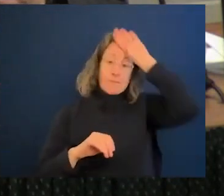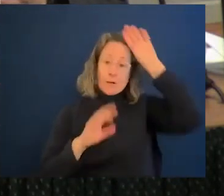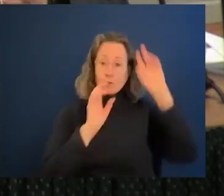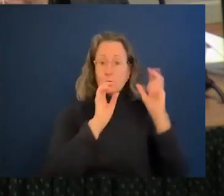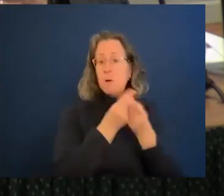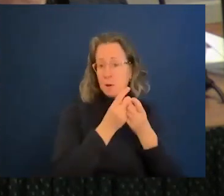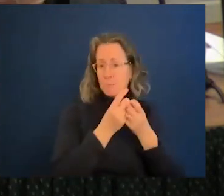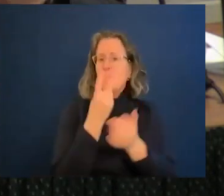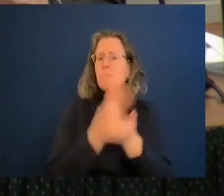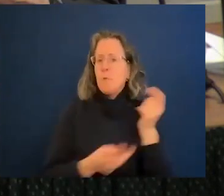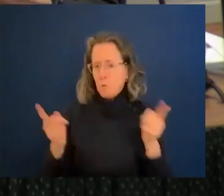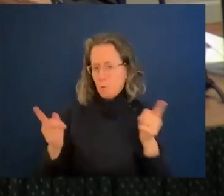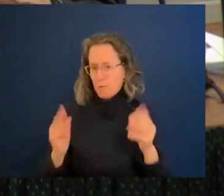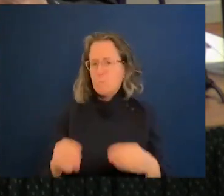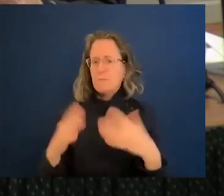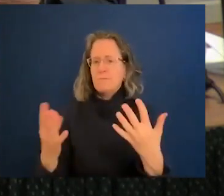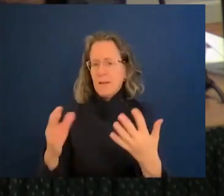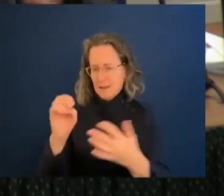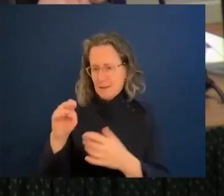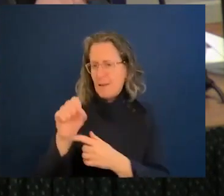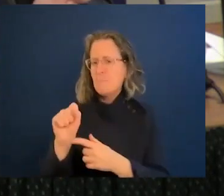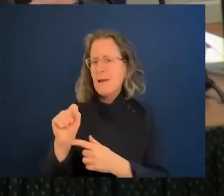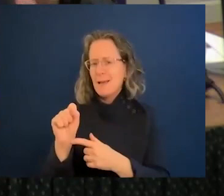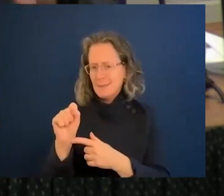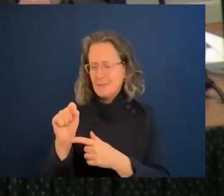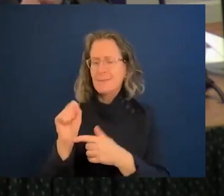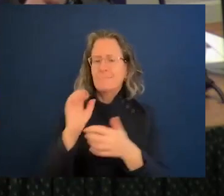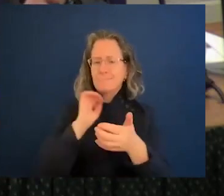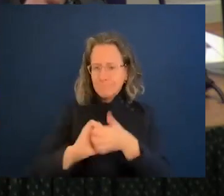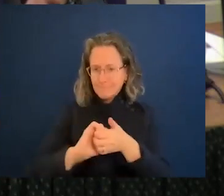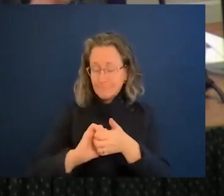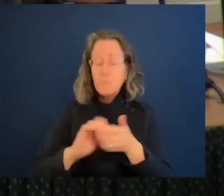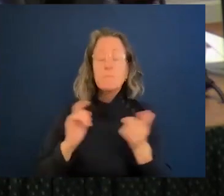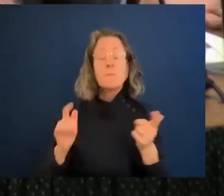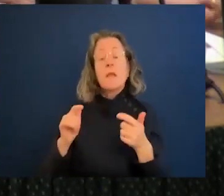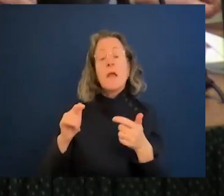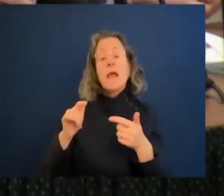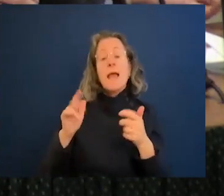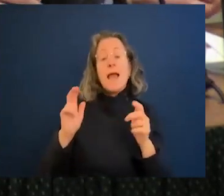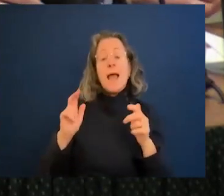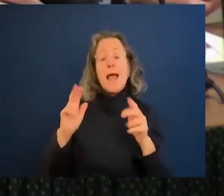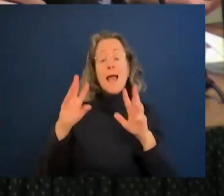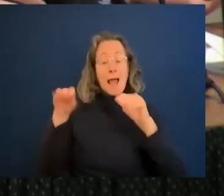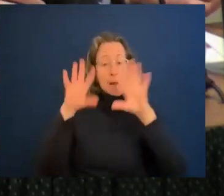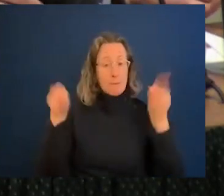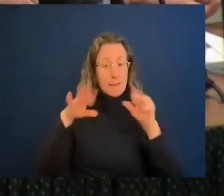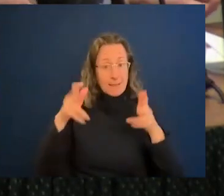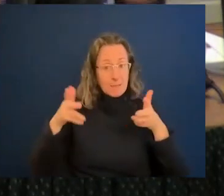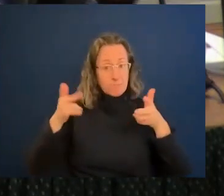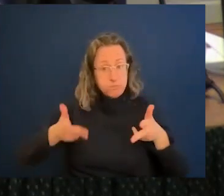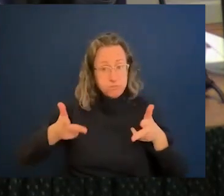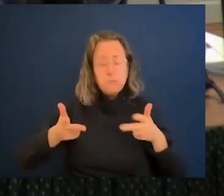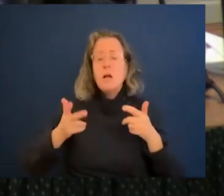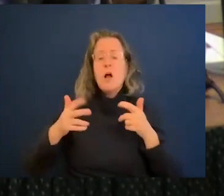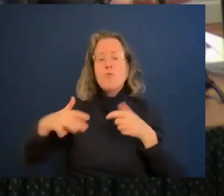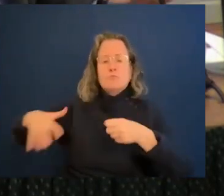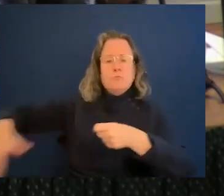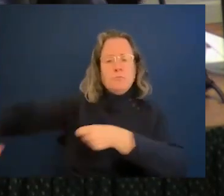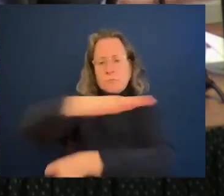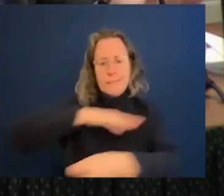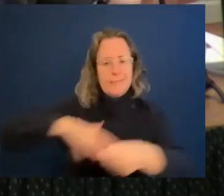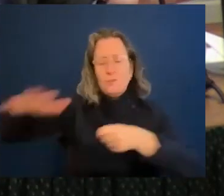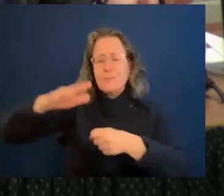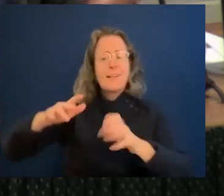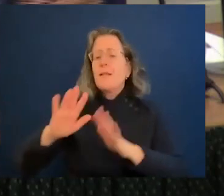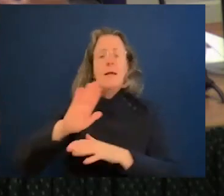town under this model the ambulances were Regional and not dedicated to Brattleboro in other words there was never